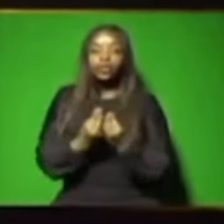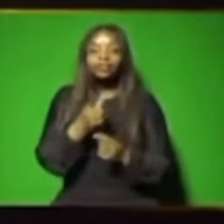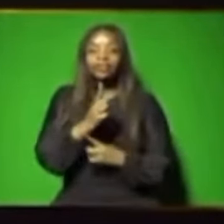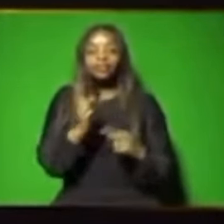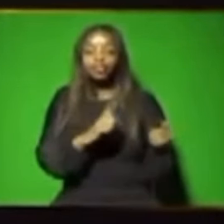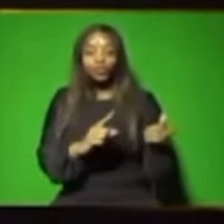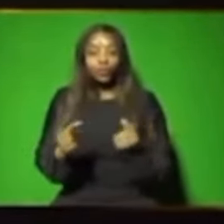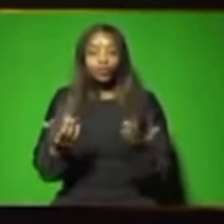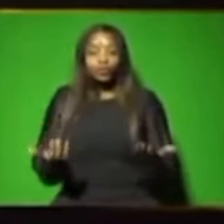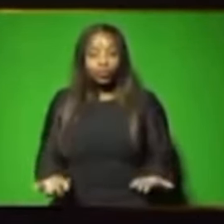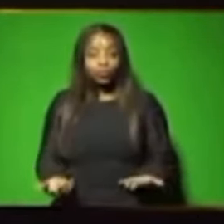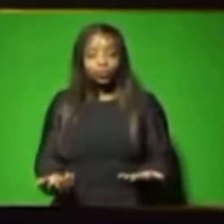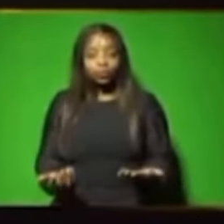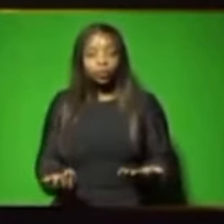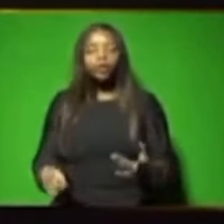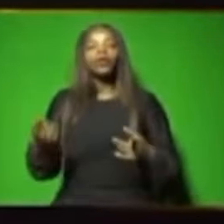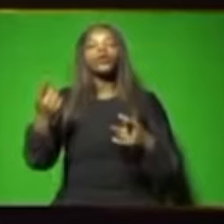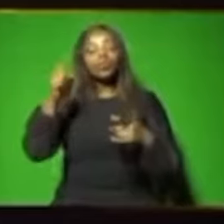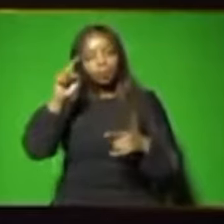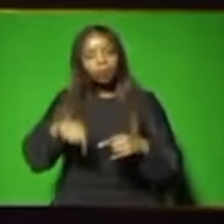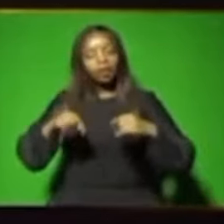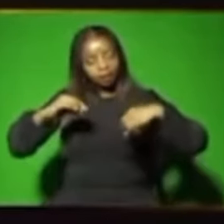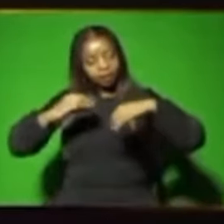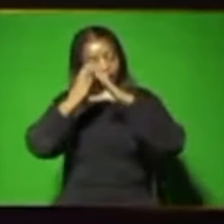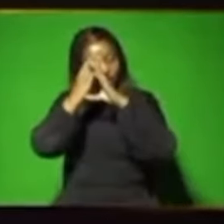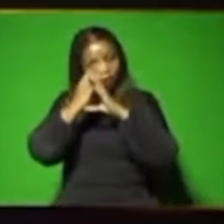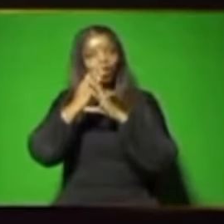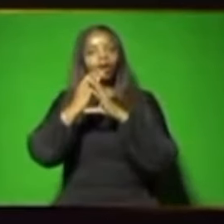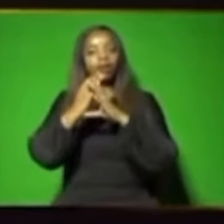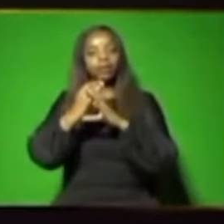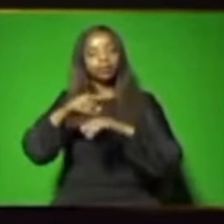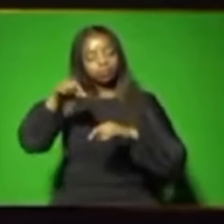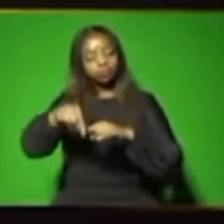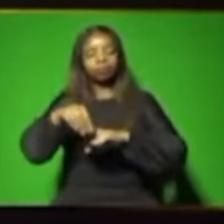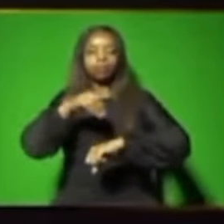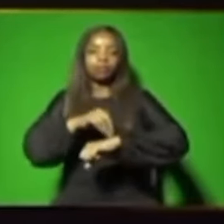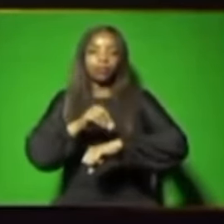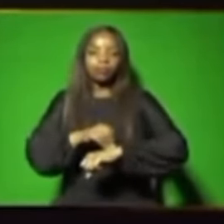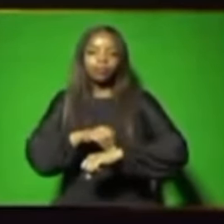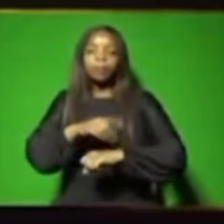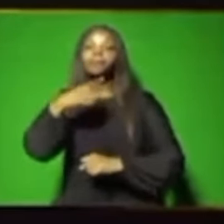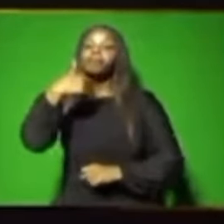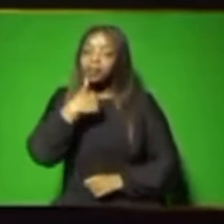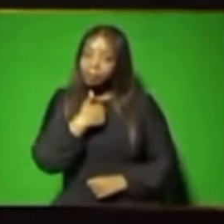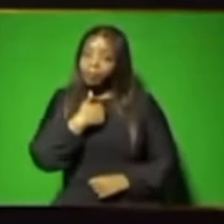play the ball. The question I would ask,